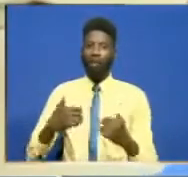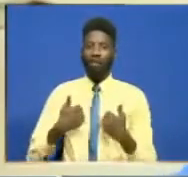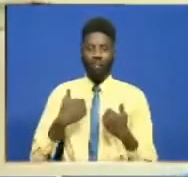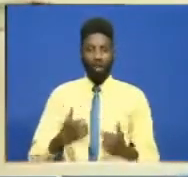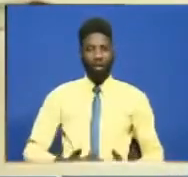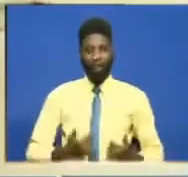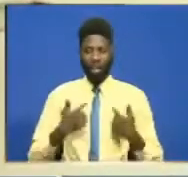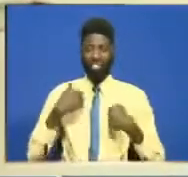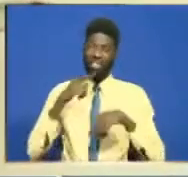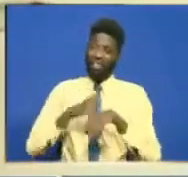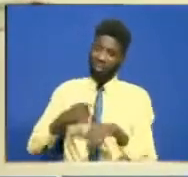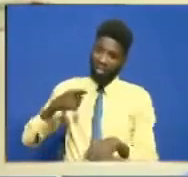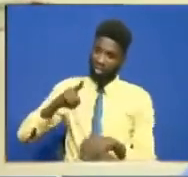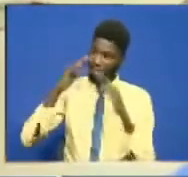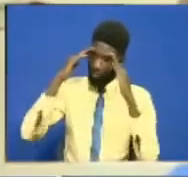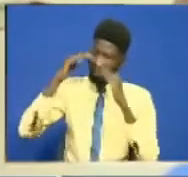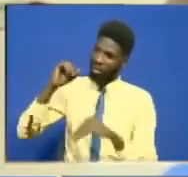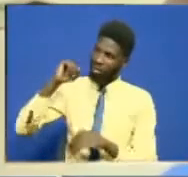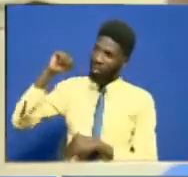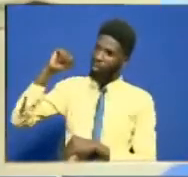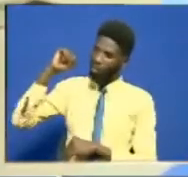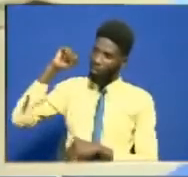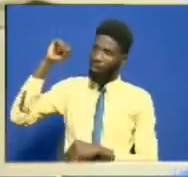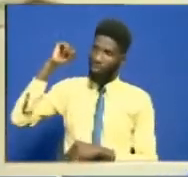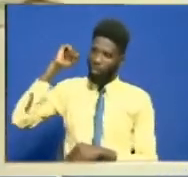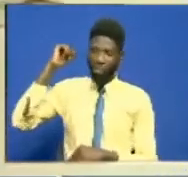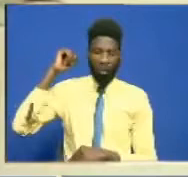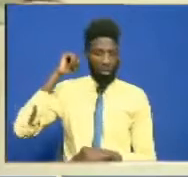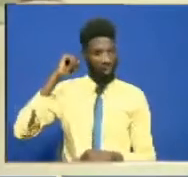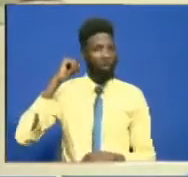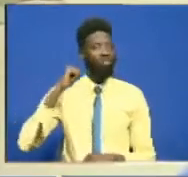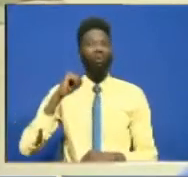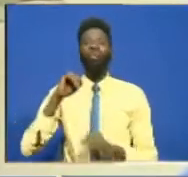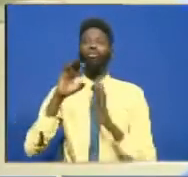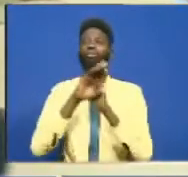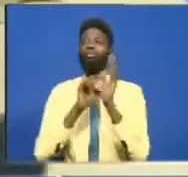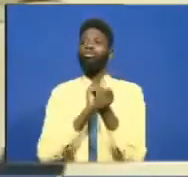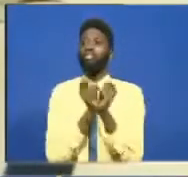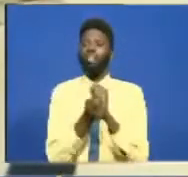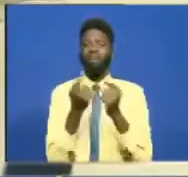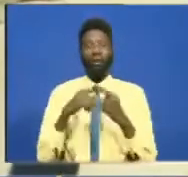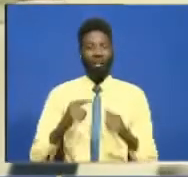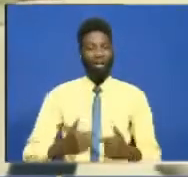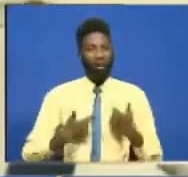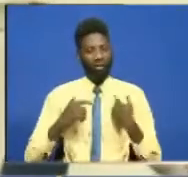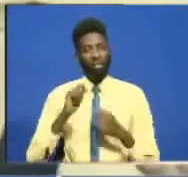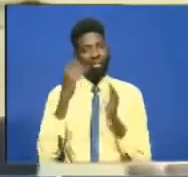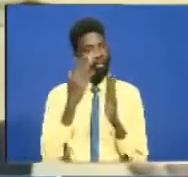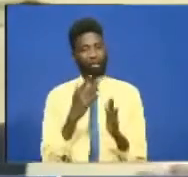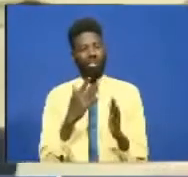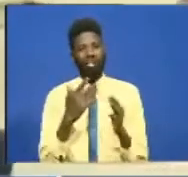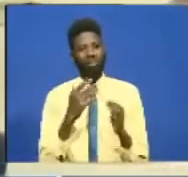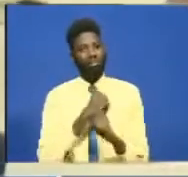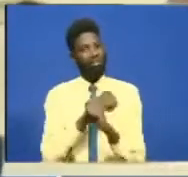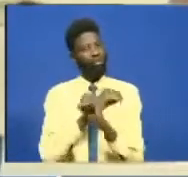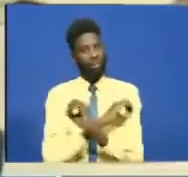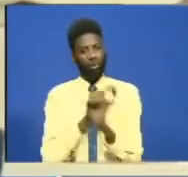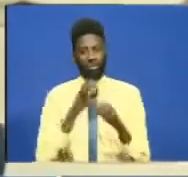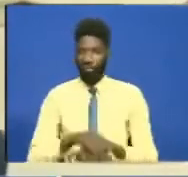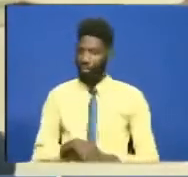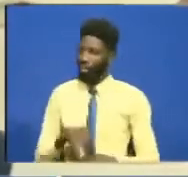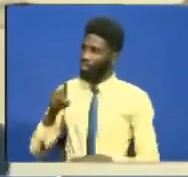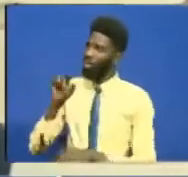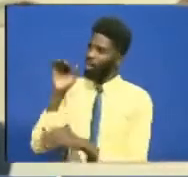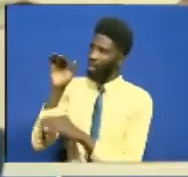doing in terms of constitutional amendment if we don't safeguard the life of Kenyans. Okay, your cries to have these issues, or rather the